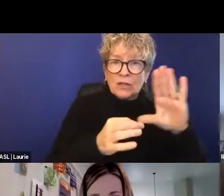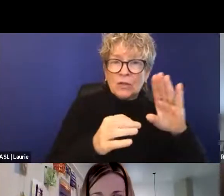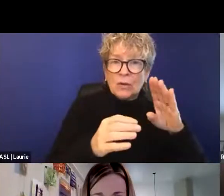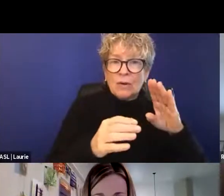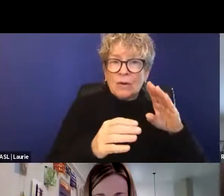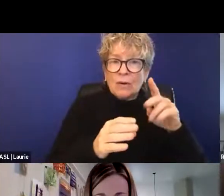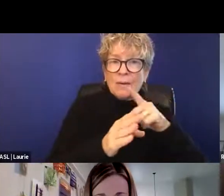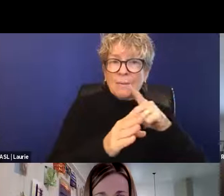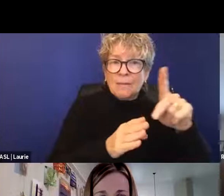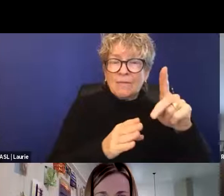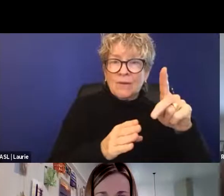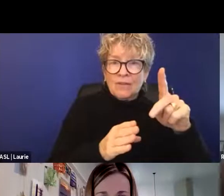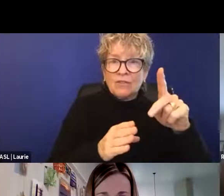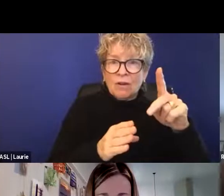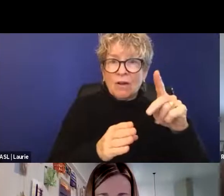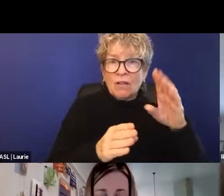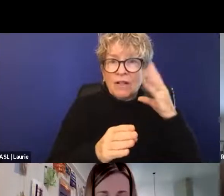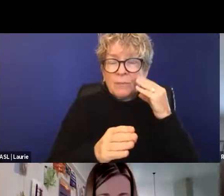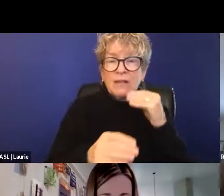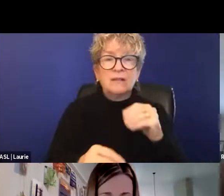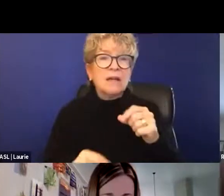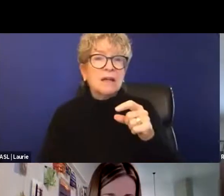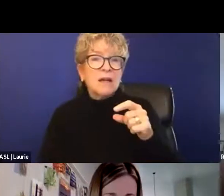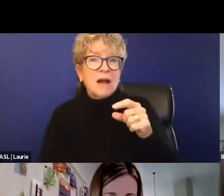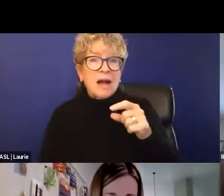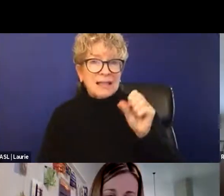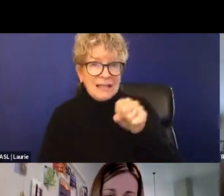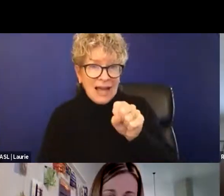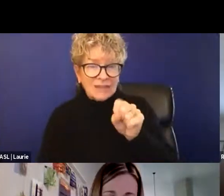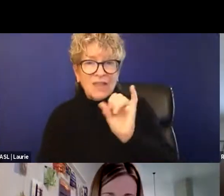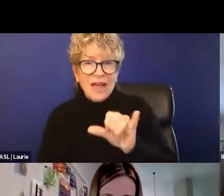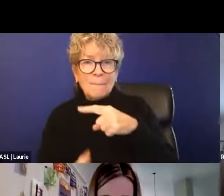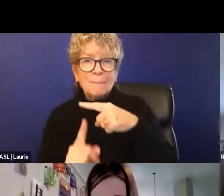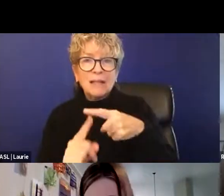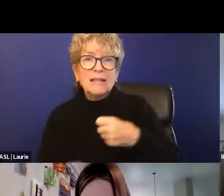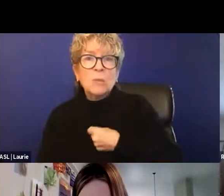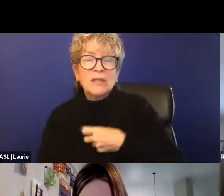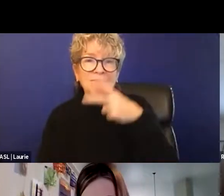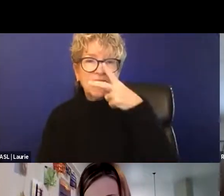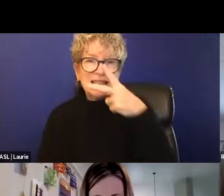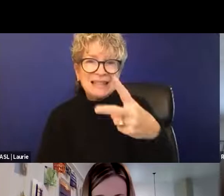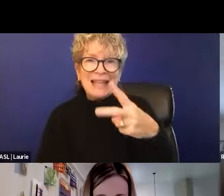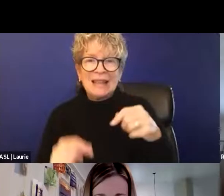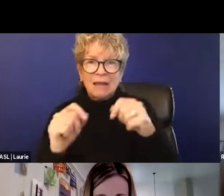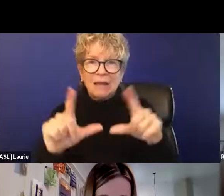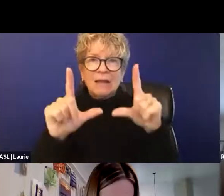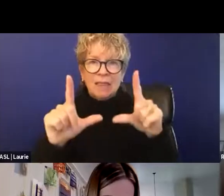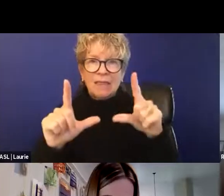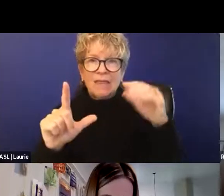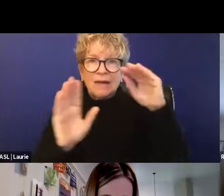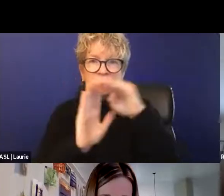mind putting them back on the screen. Sure, yeah. I'd be happy ahead of time. Yeah, I think so. I think there was just that question that came up